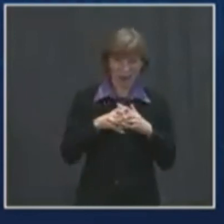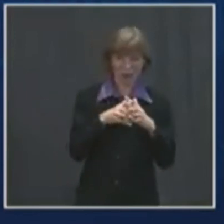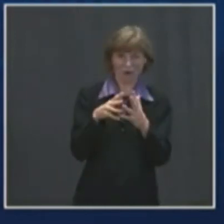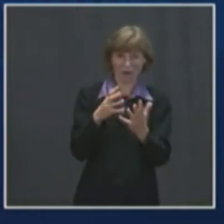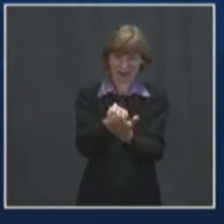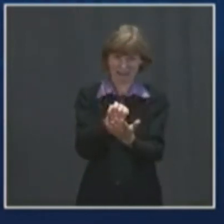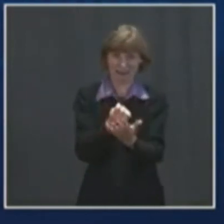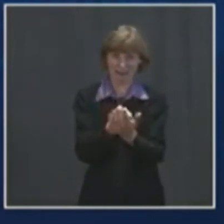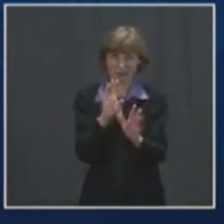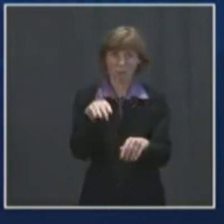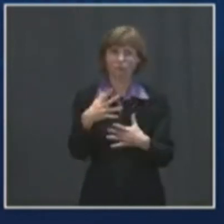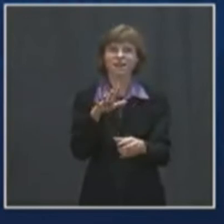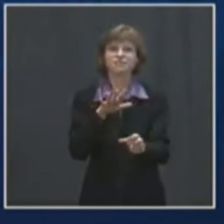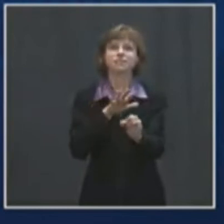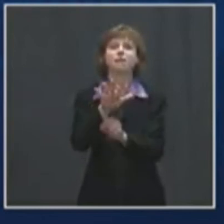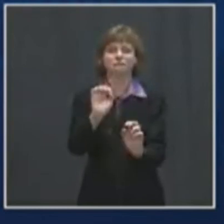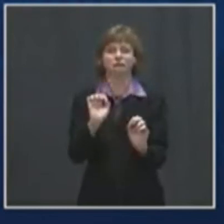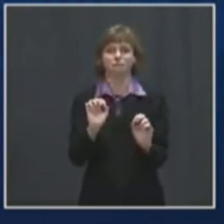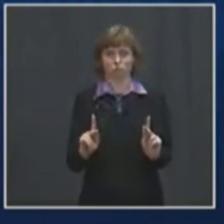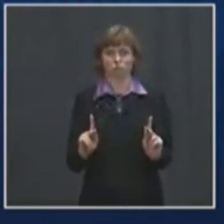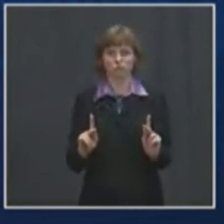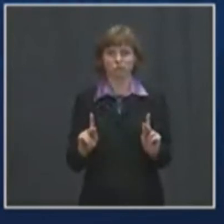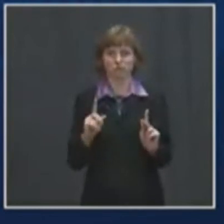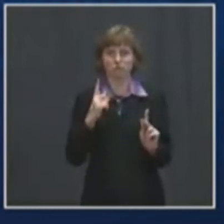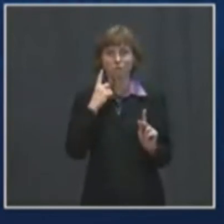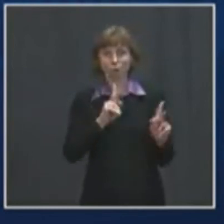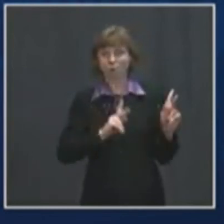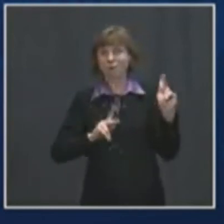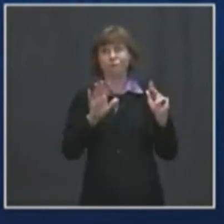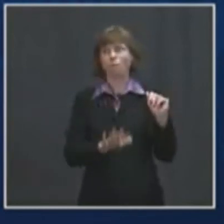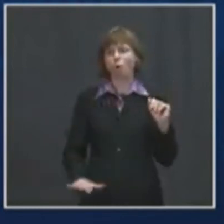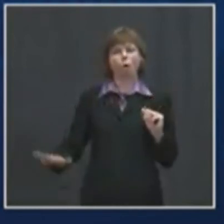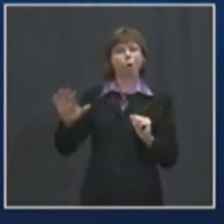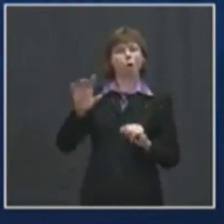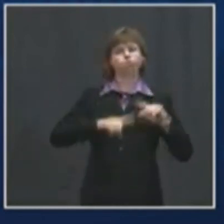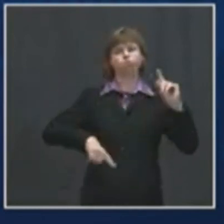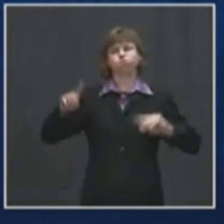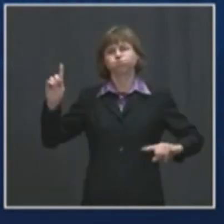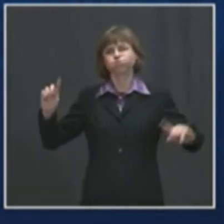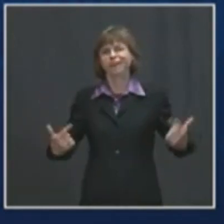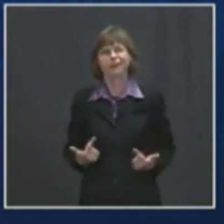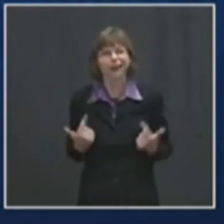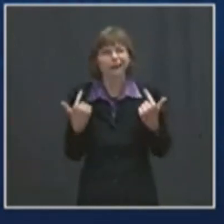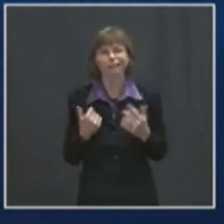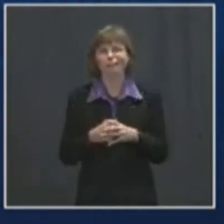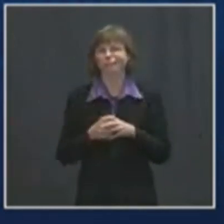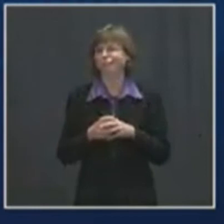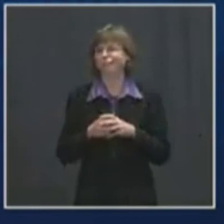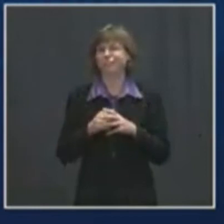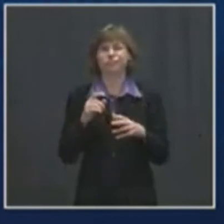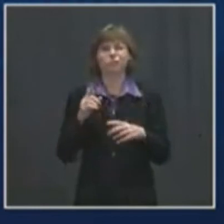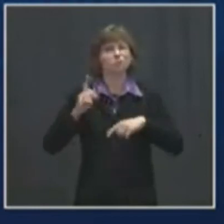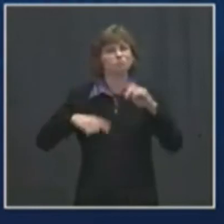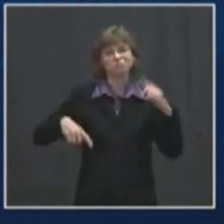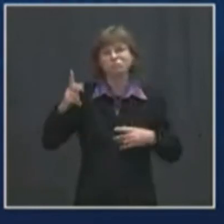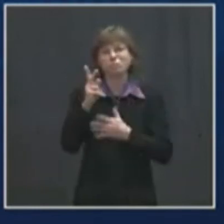provides ample opportunities for people from all walks of life, from all parts of the income